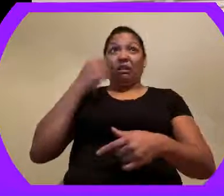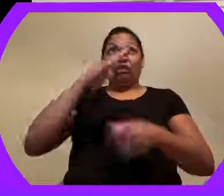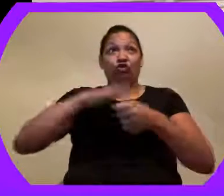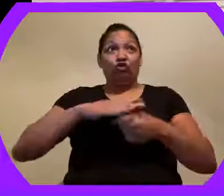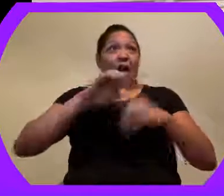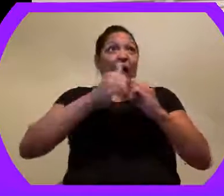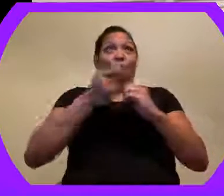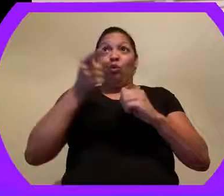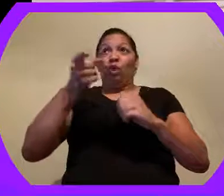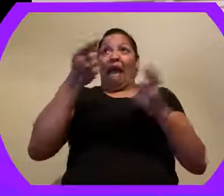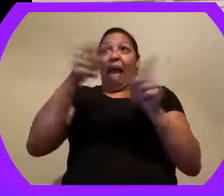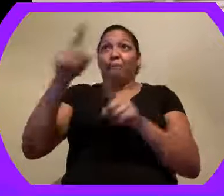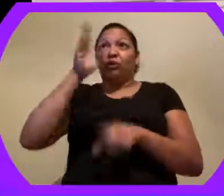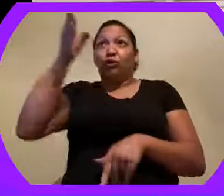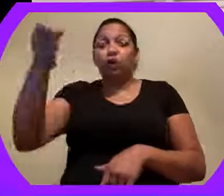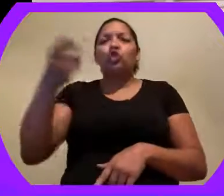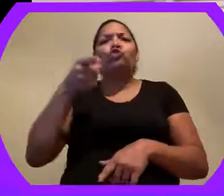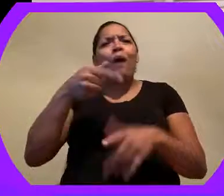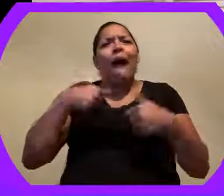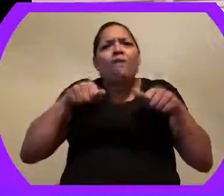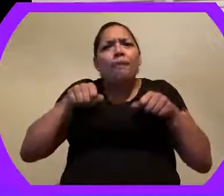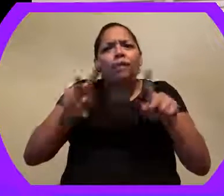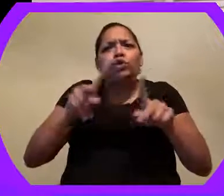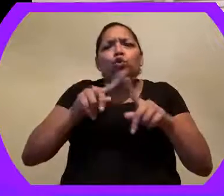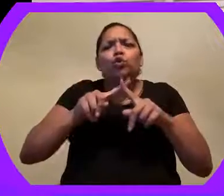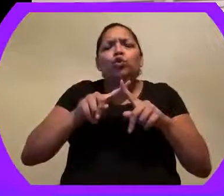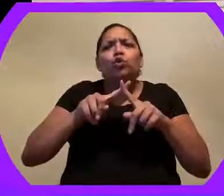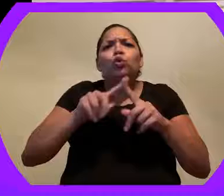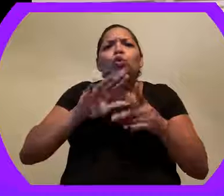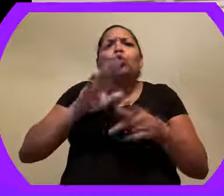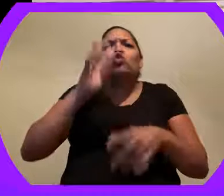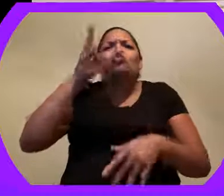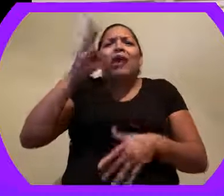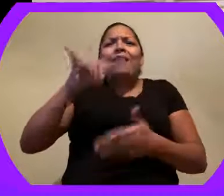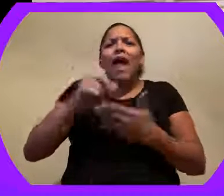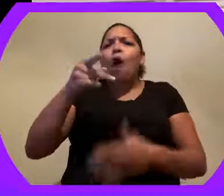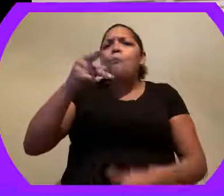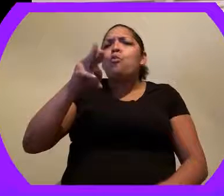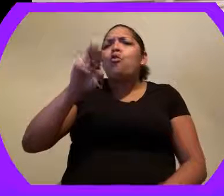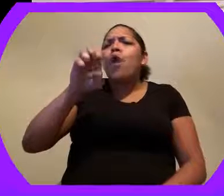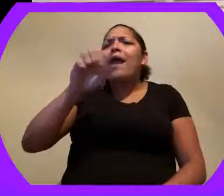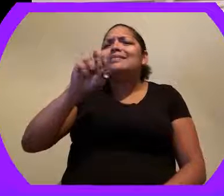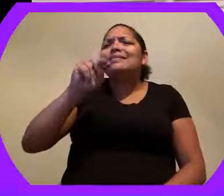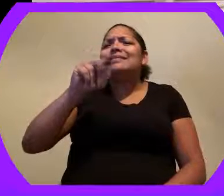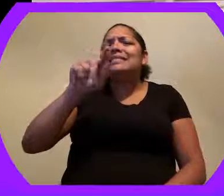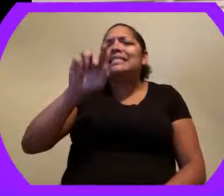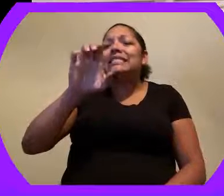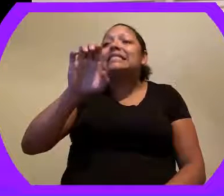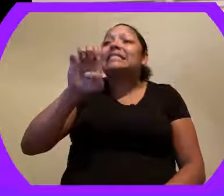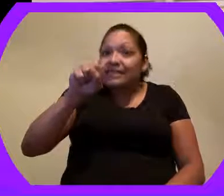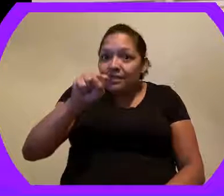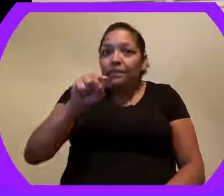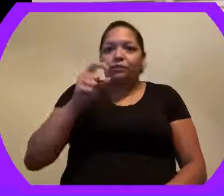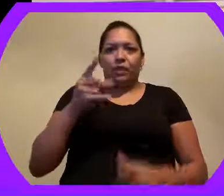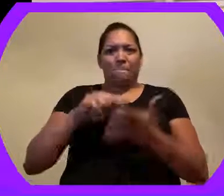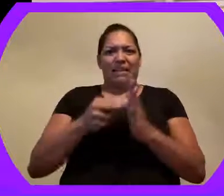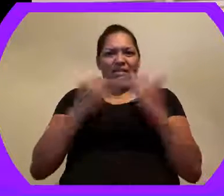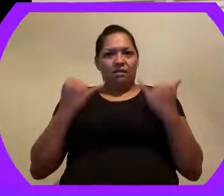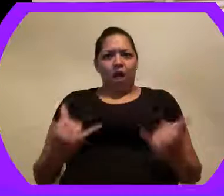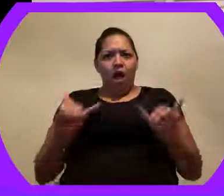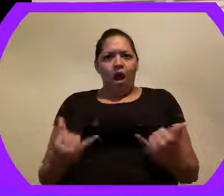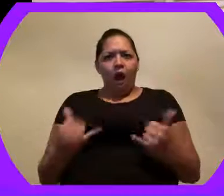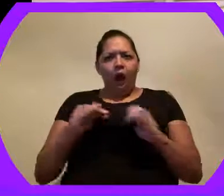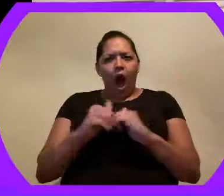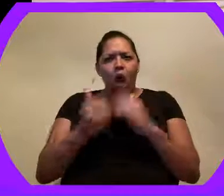past or I'm stressed about what might happen in the future or the way something might go, you have the opportunity to create presence. And you can,